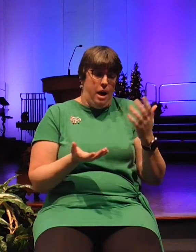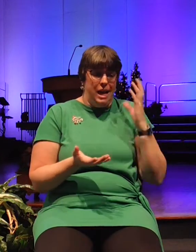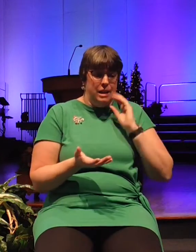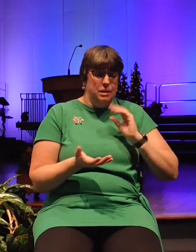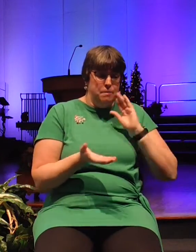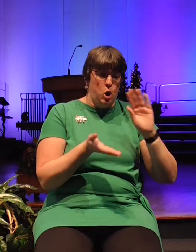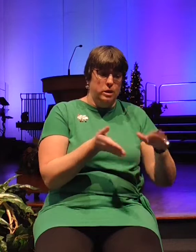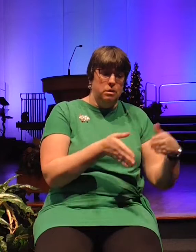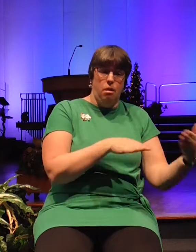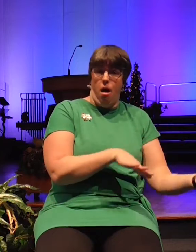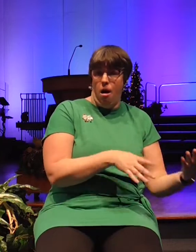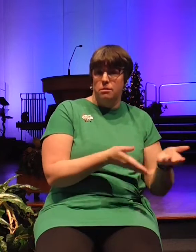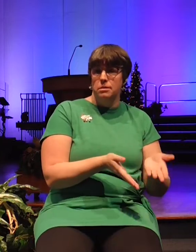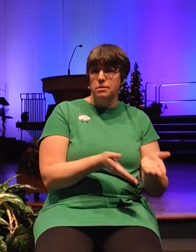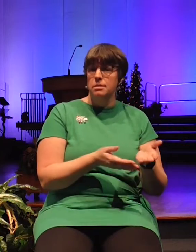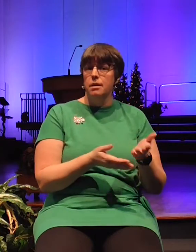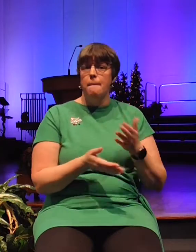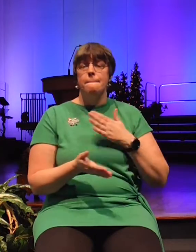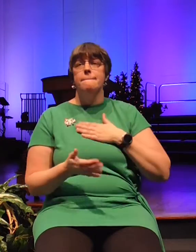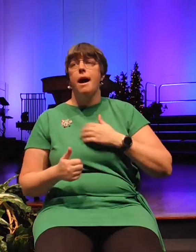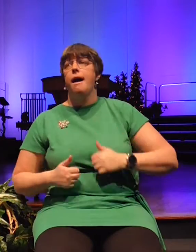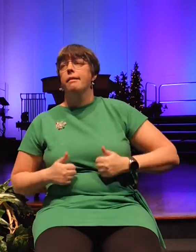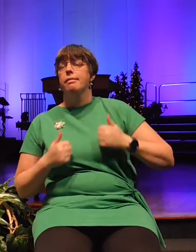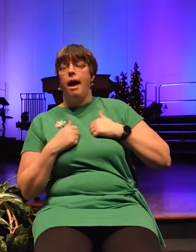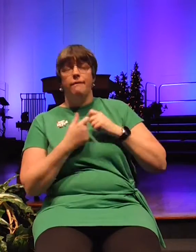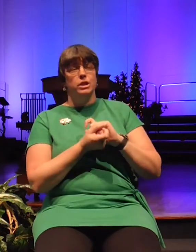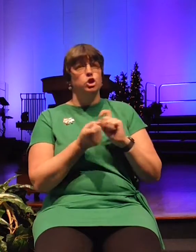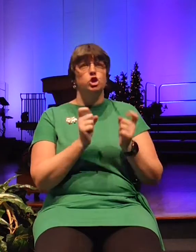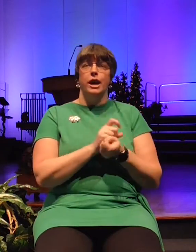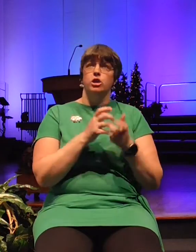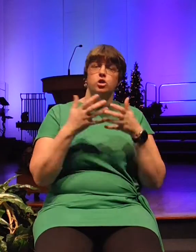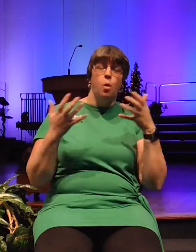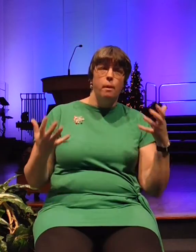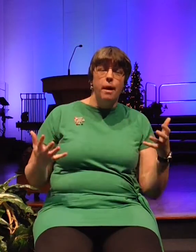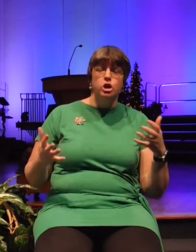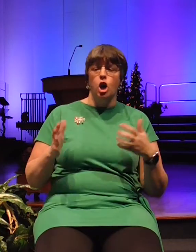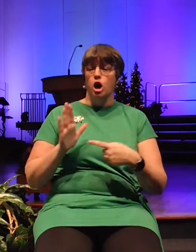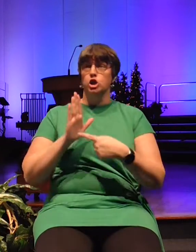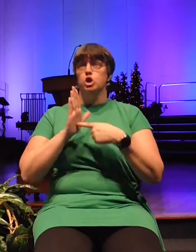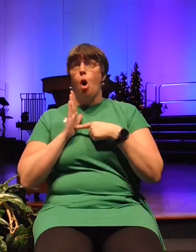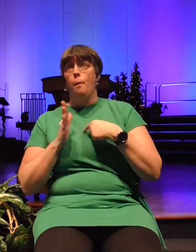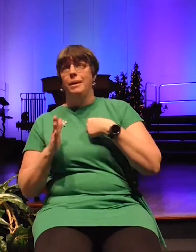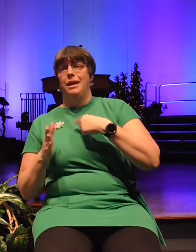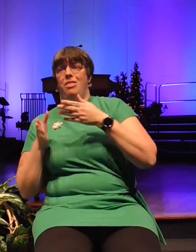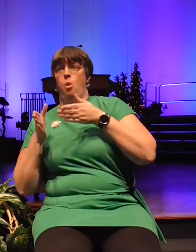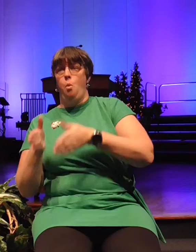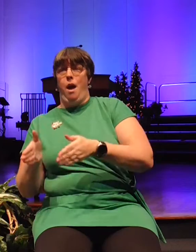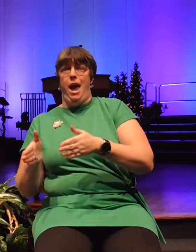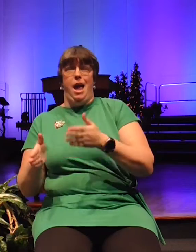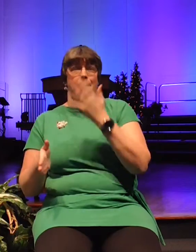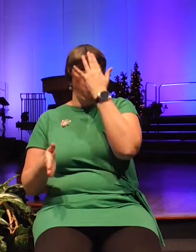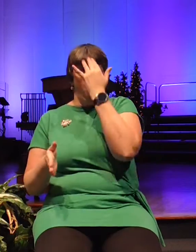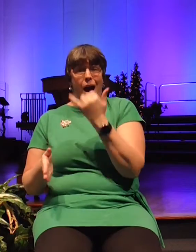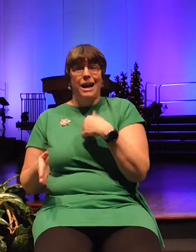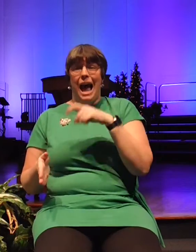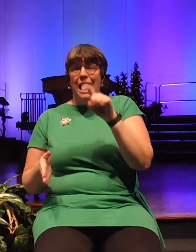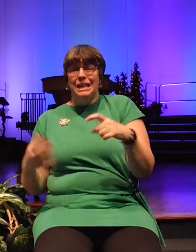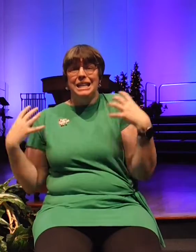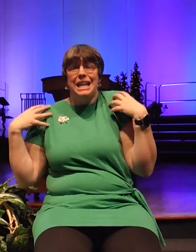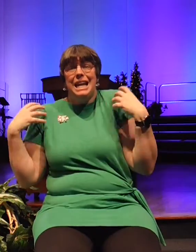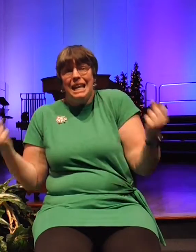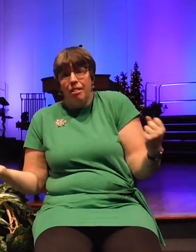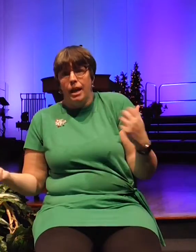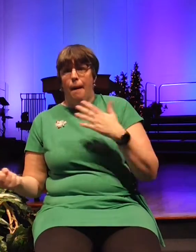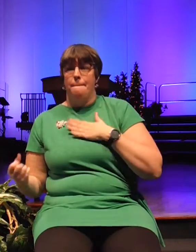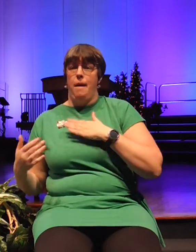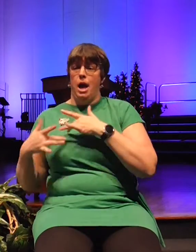or my life has changed dramatically. Show me the way because I'm up for healing in my heart